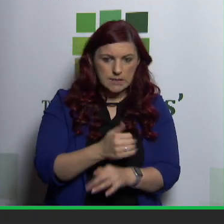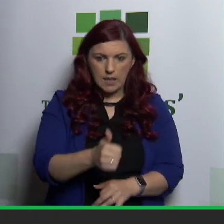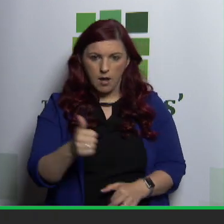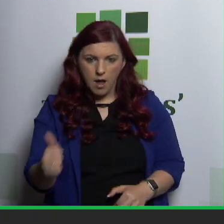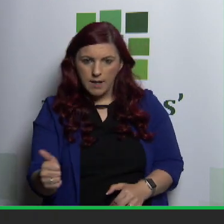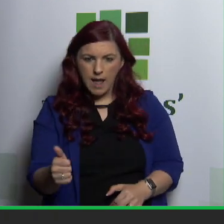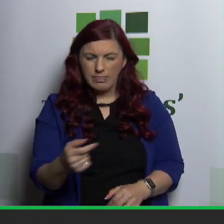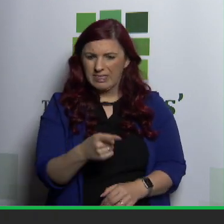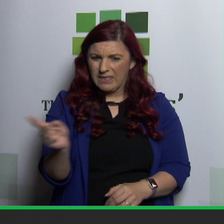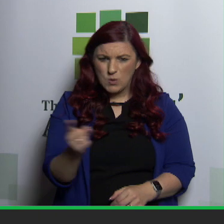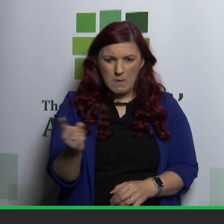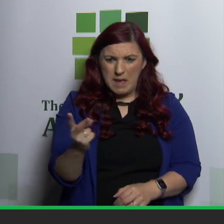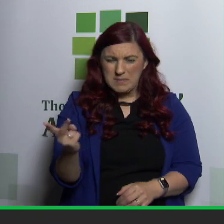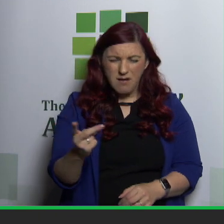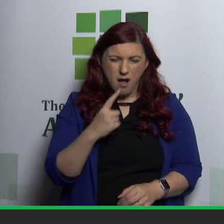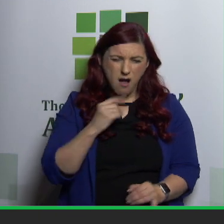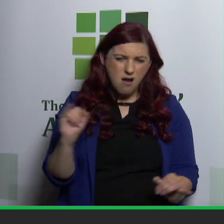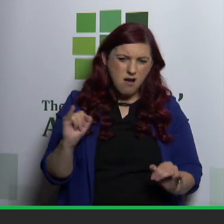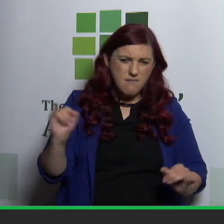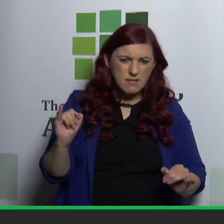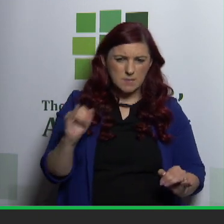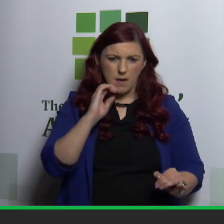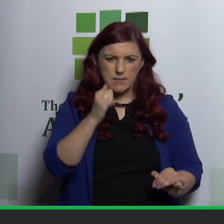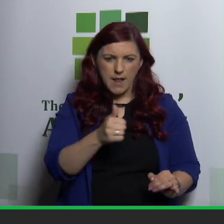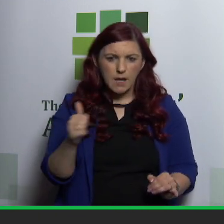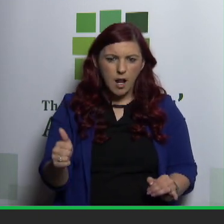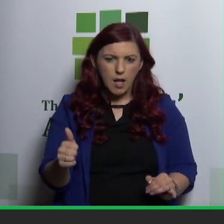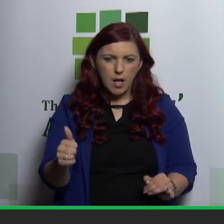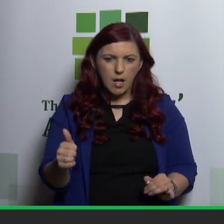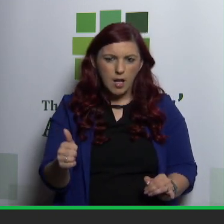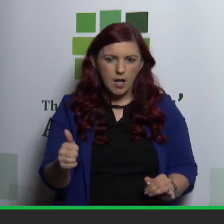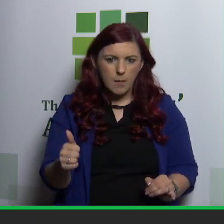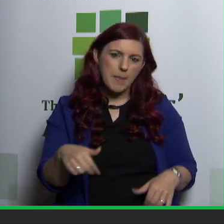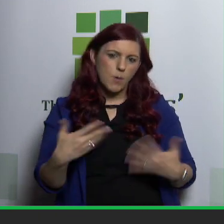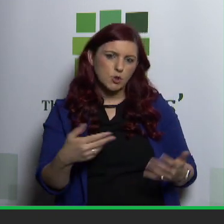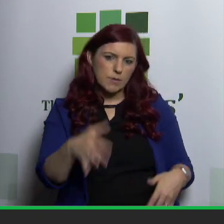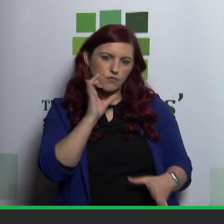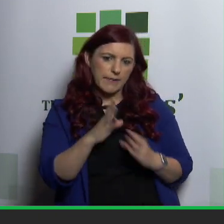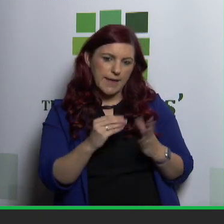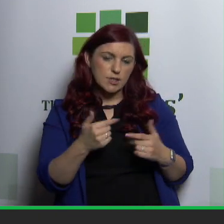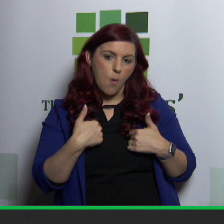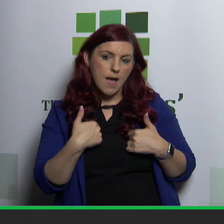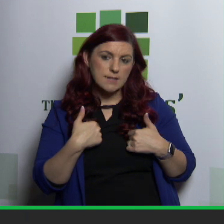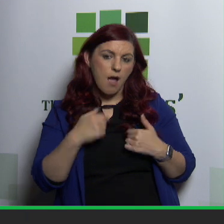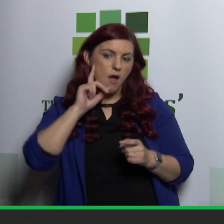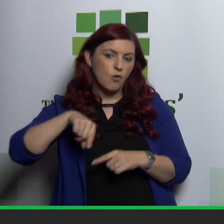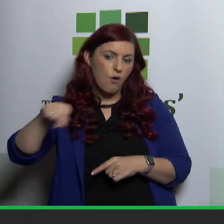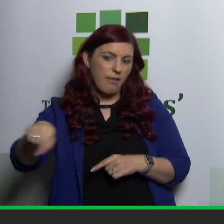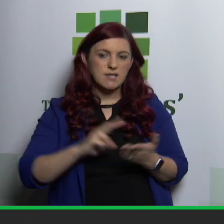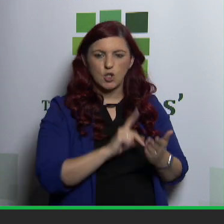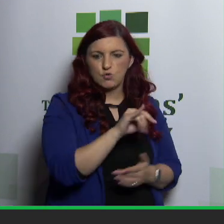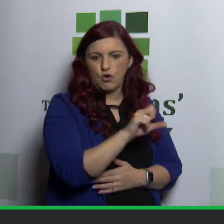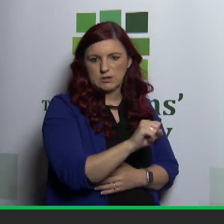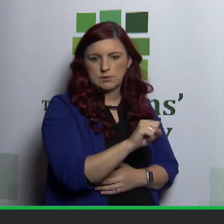terrible things through alcohol. I didn't want to do the drink thing, so I went down to drugs. Left care at